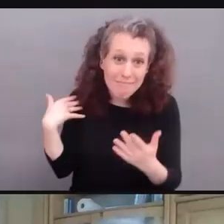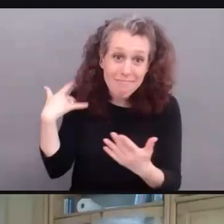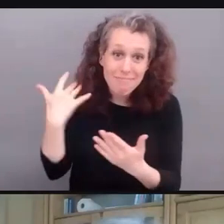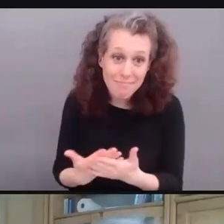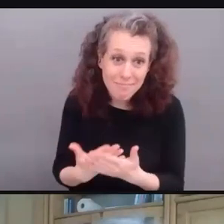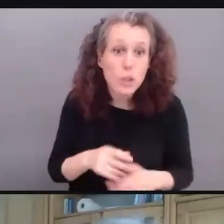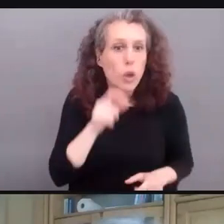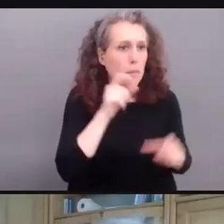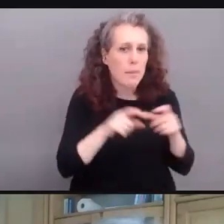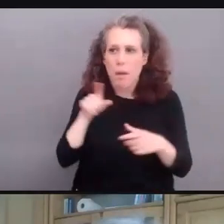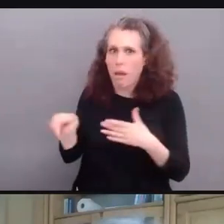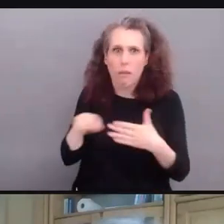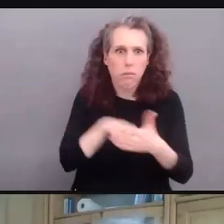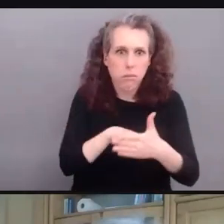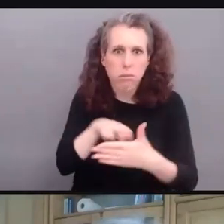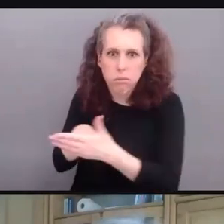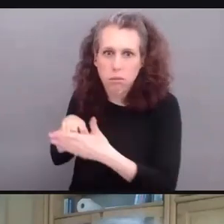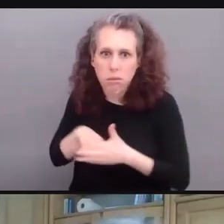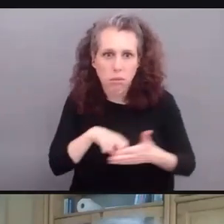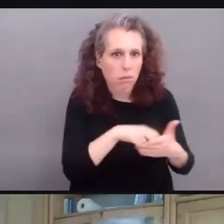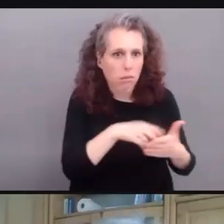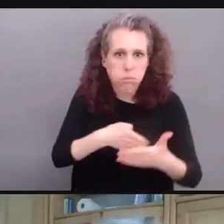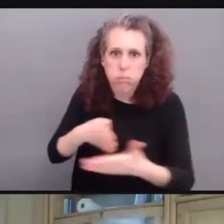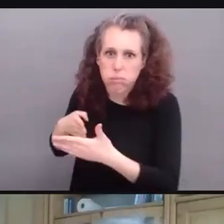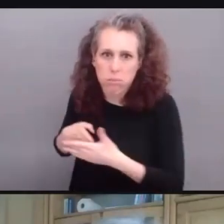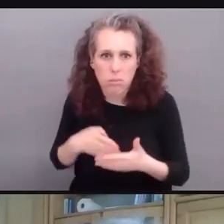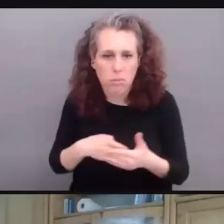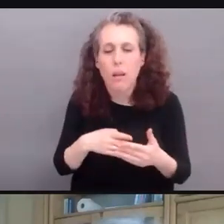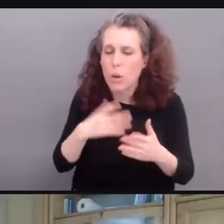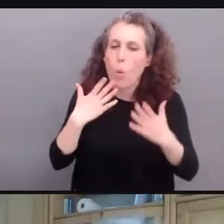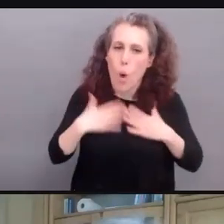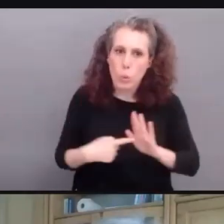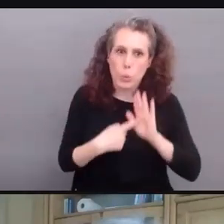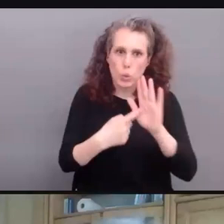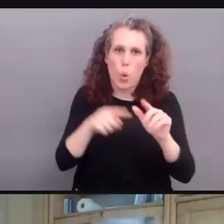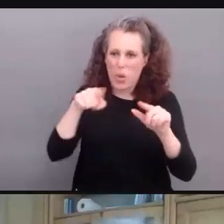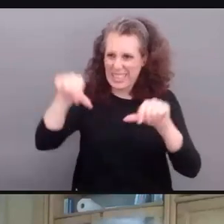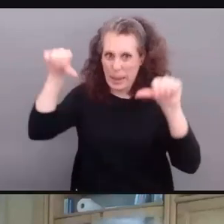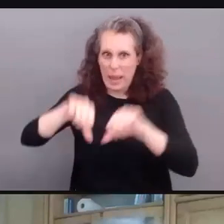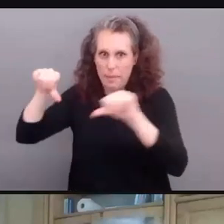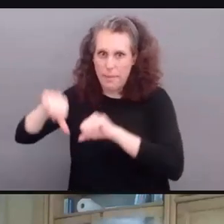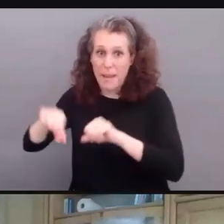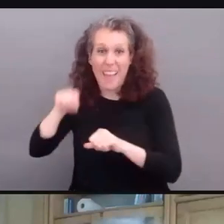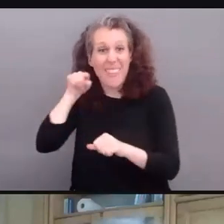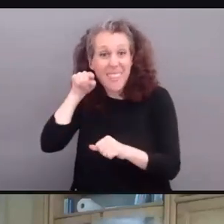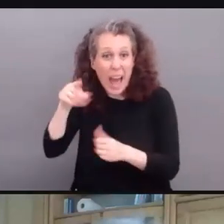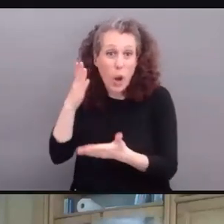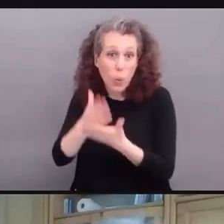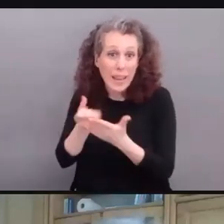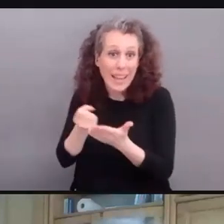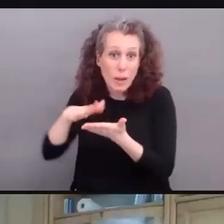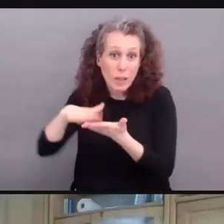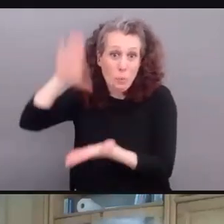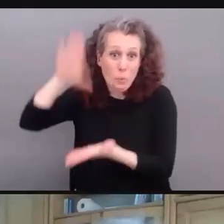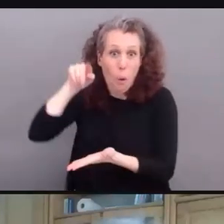it. Sometimes such an inappropriate figure tells you even more than the correct one.